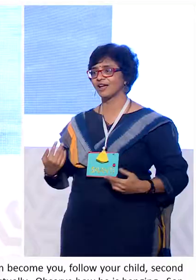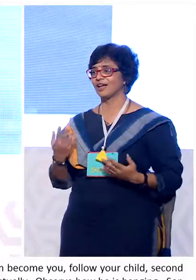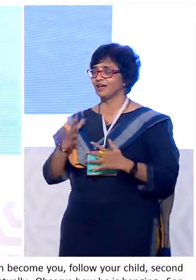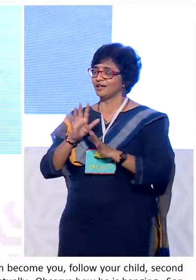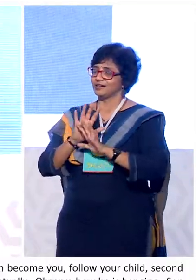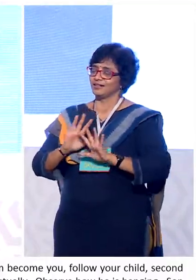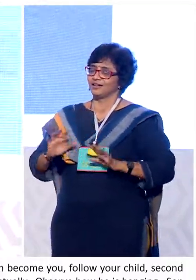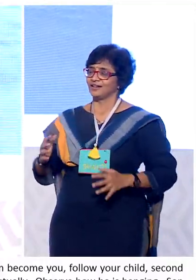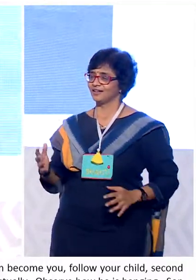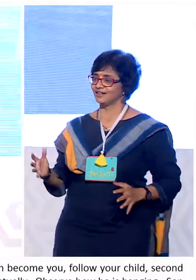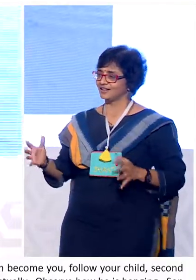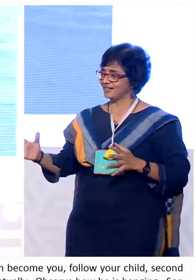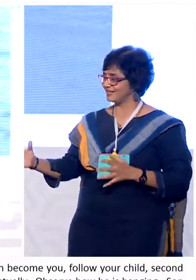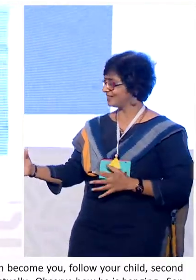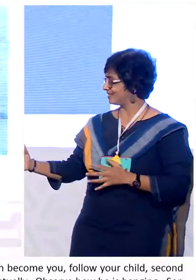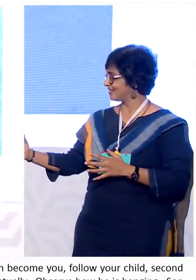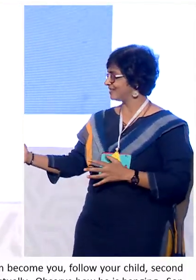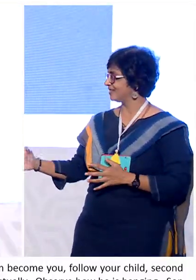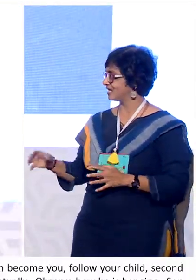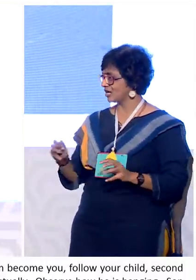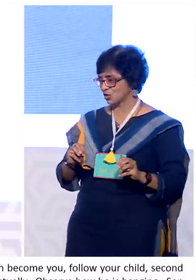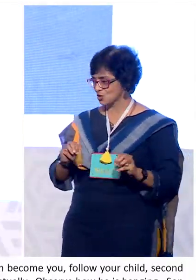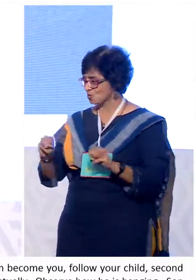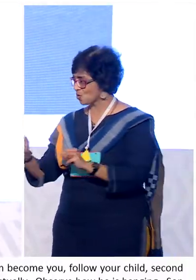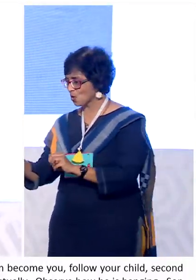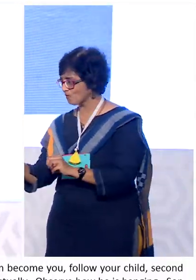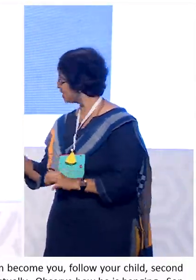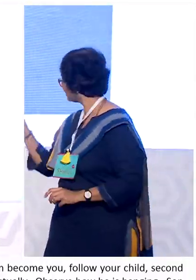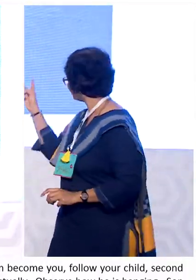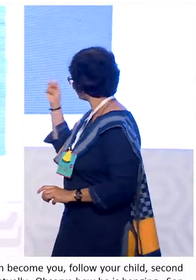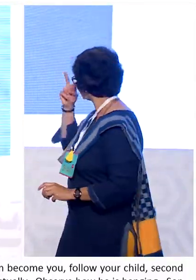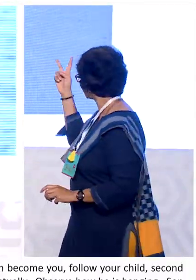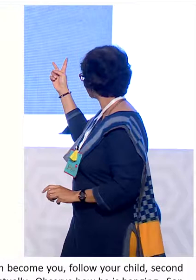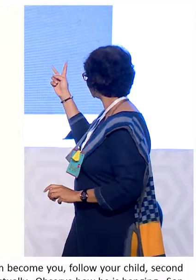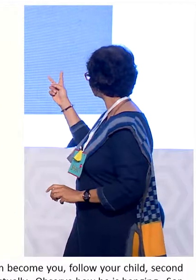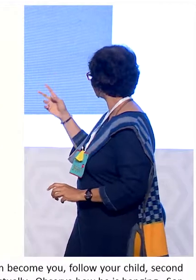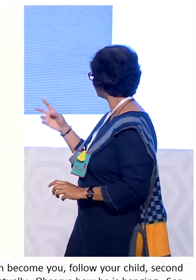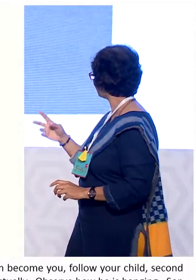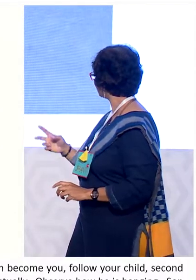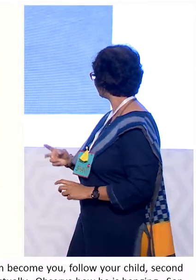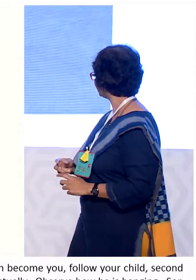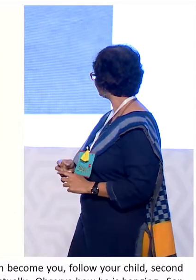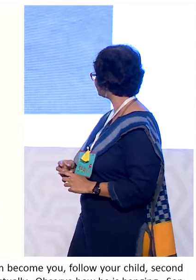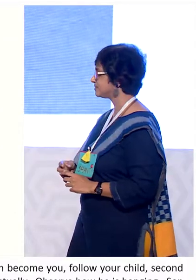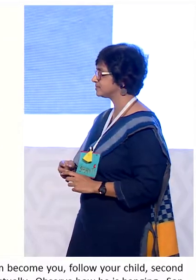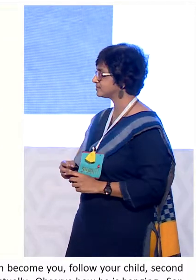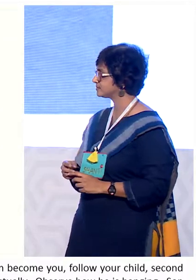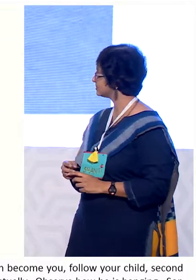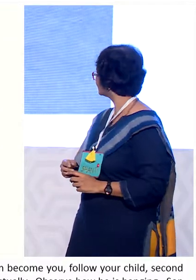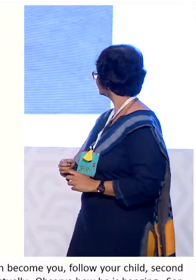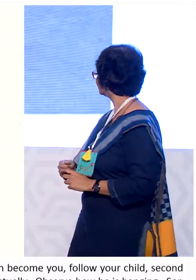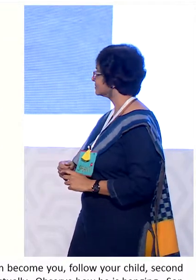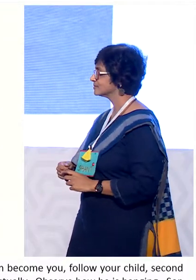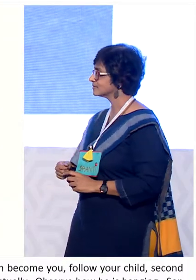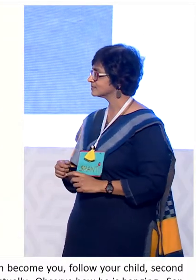And then some other things happen. Anytime you move and problem solve, like we're doing there with the boy killing his mummy with the